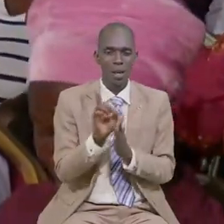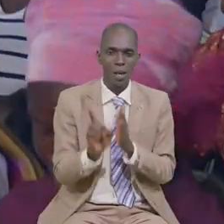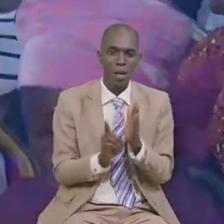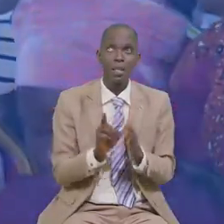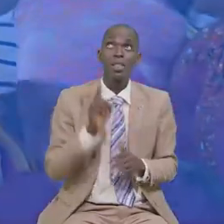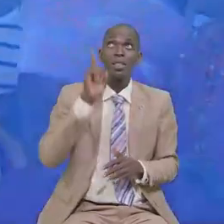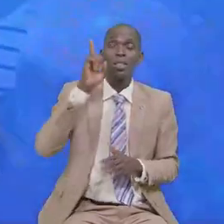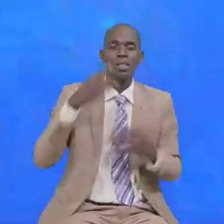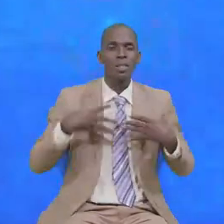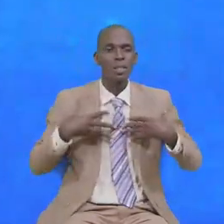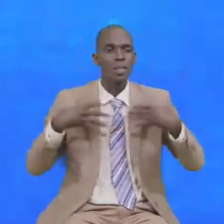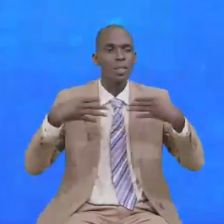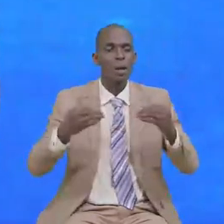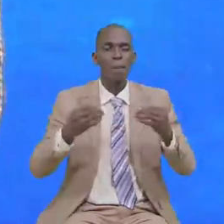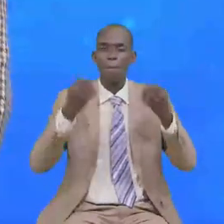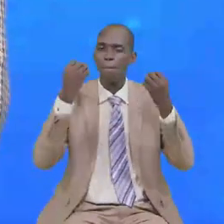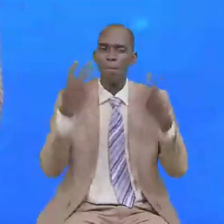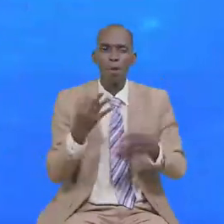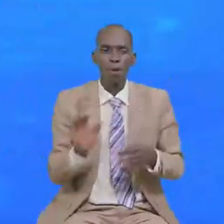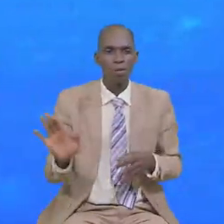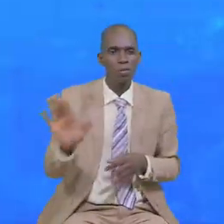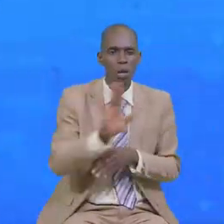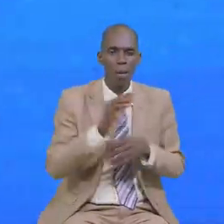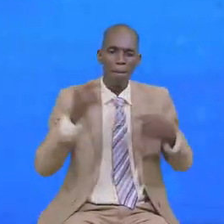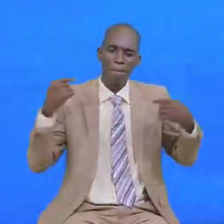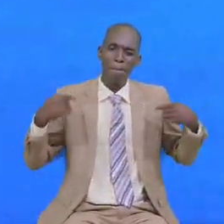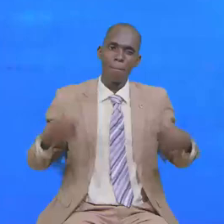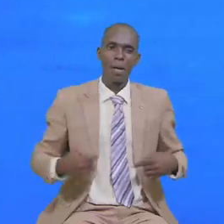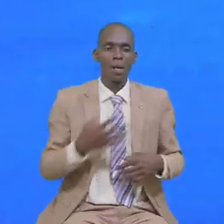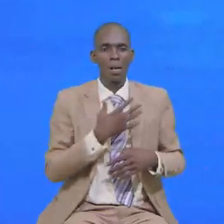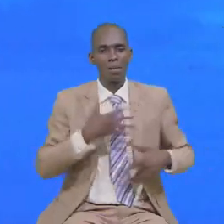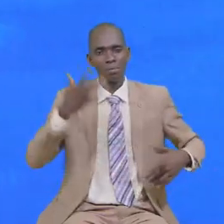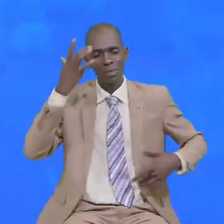many of their infirmities and plagues.